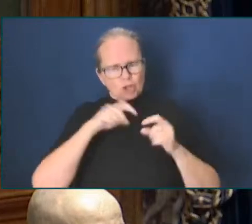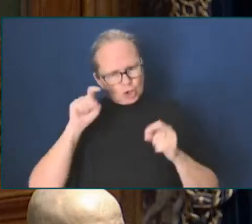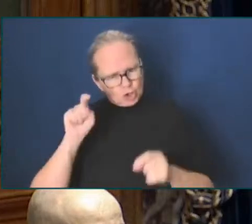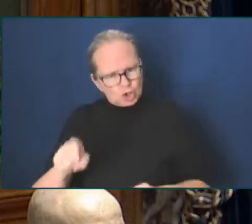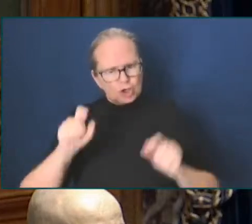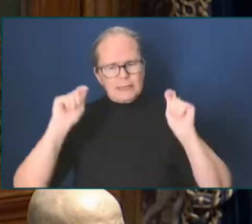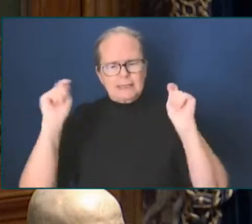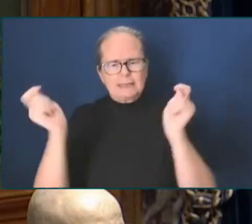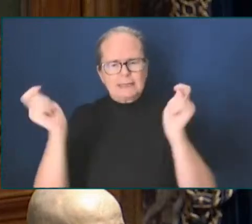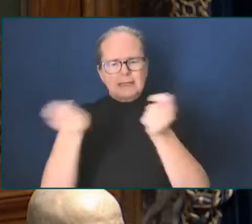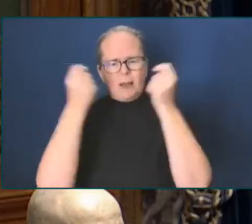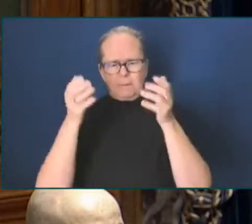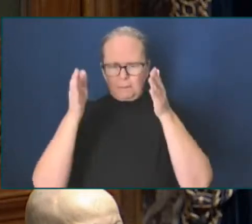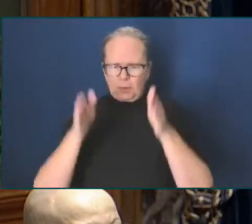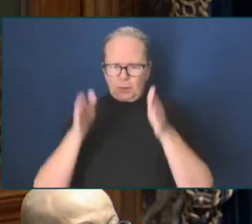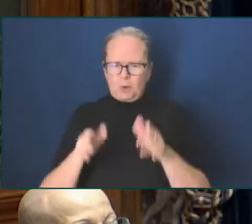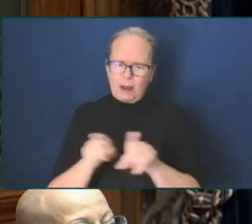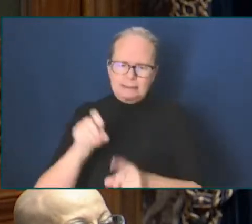to dream big.